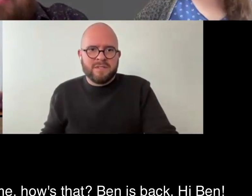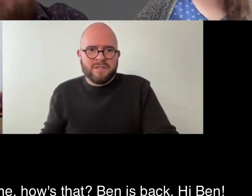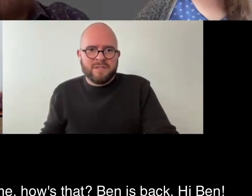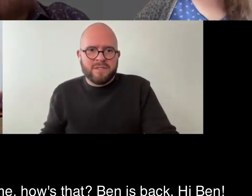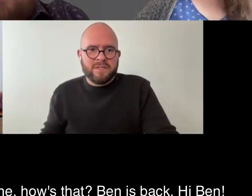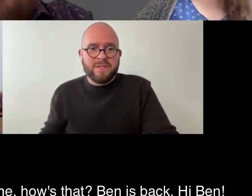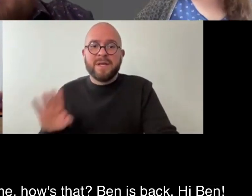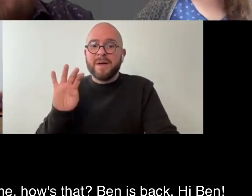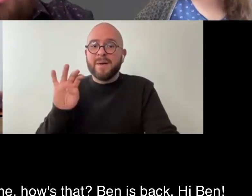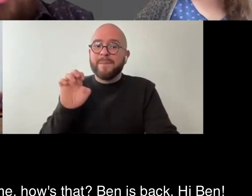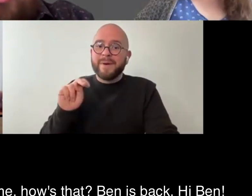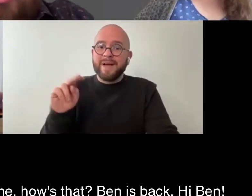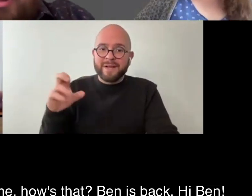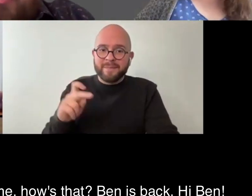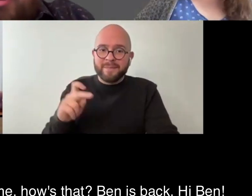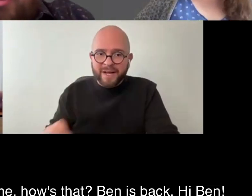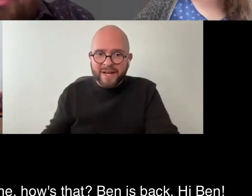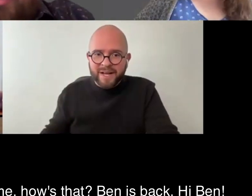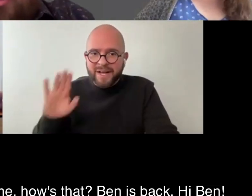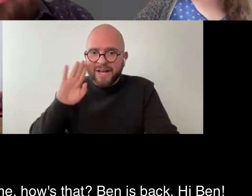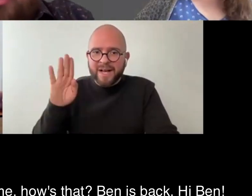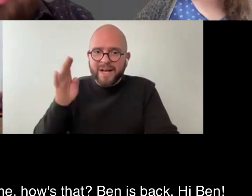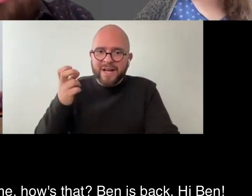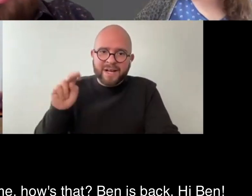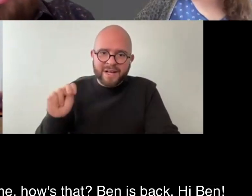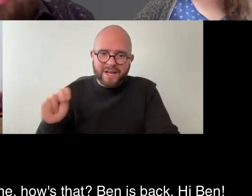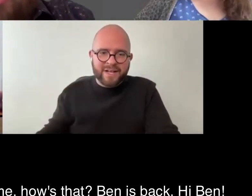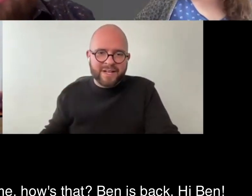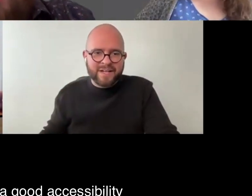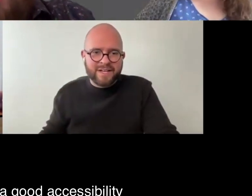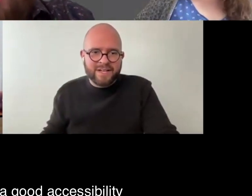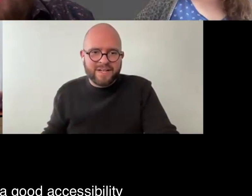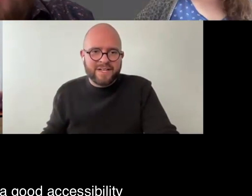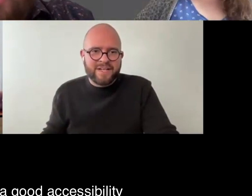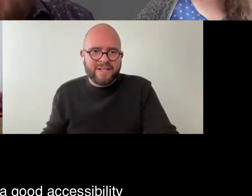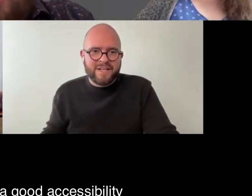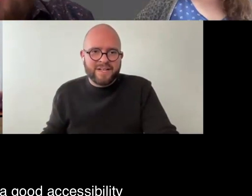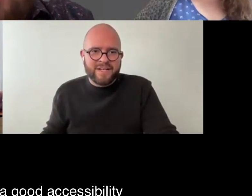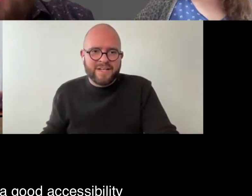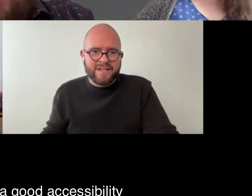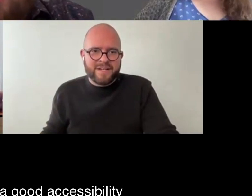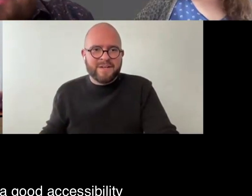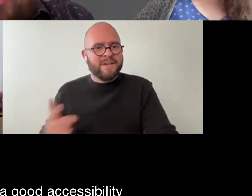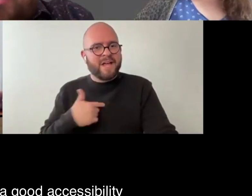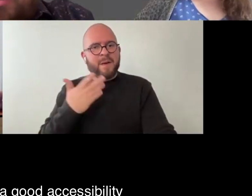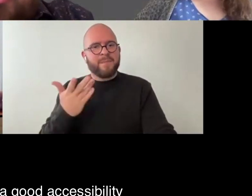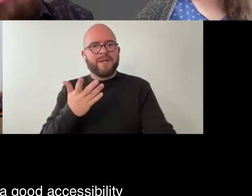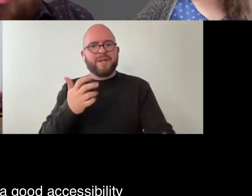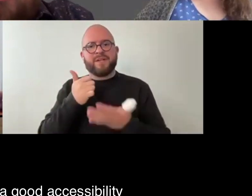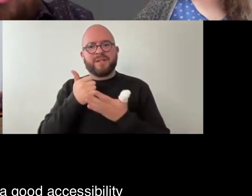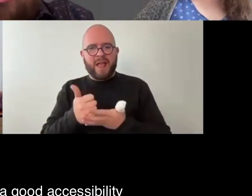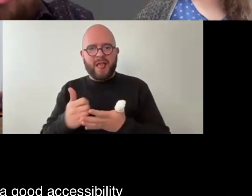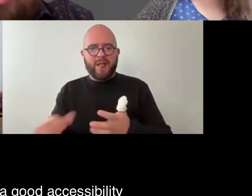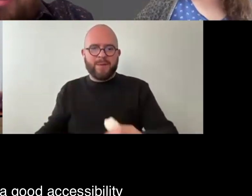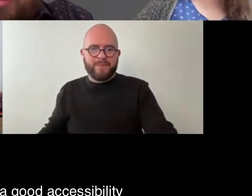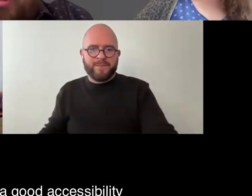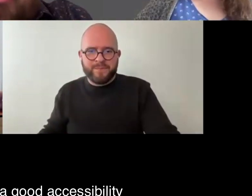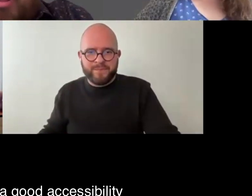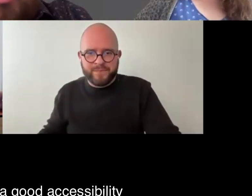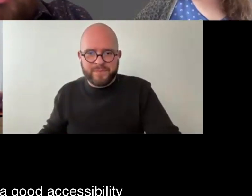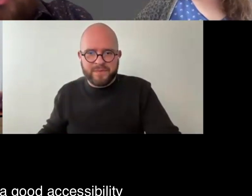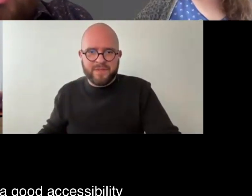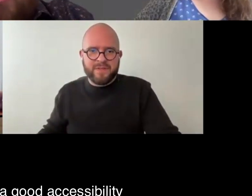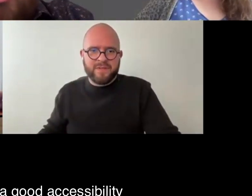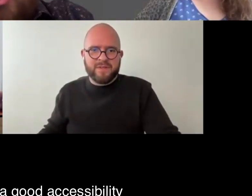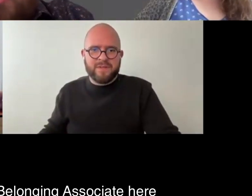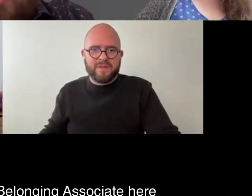Hi, Ben. Hello, I'm here to help read through the Q&A question as a good accessibility measure. I